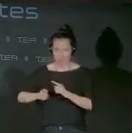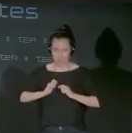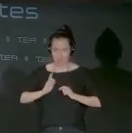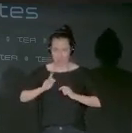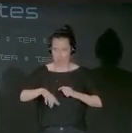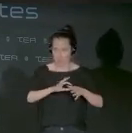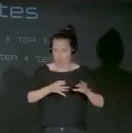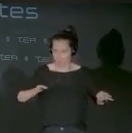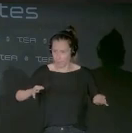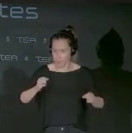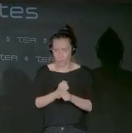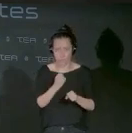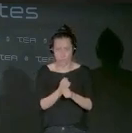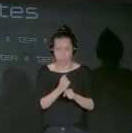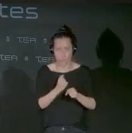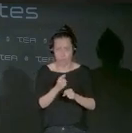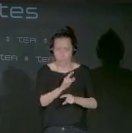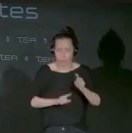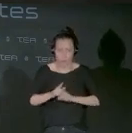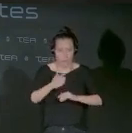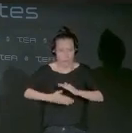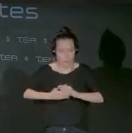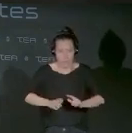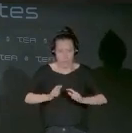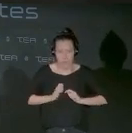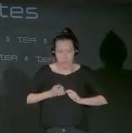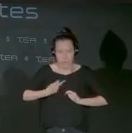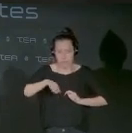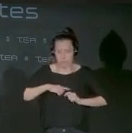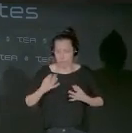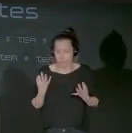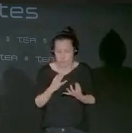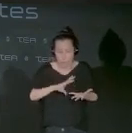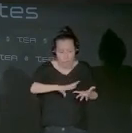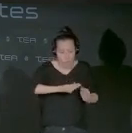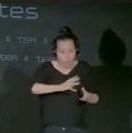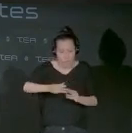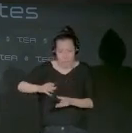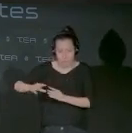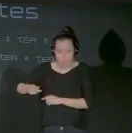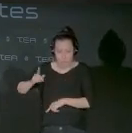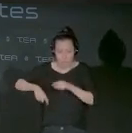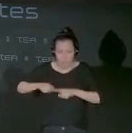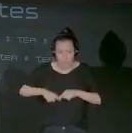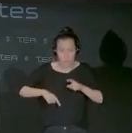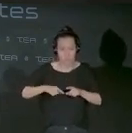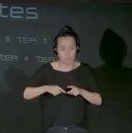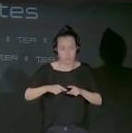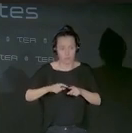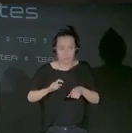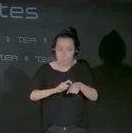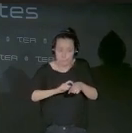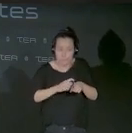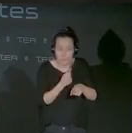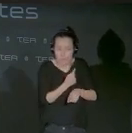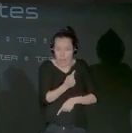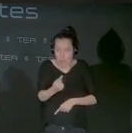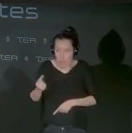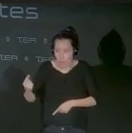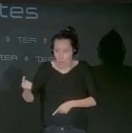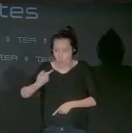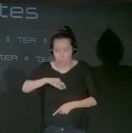conform to these views of them that other people and the environment has, which don't match their own internal